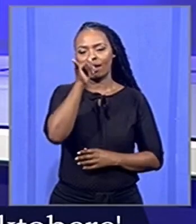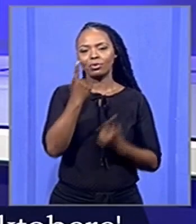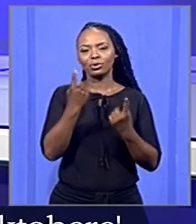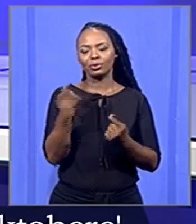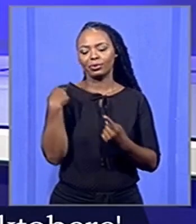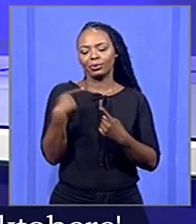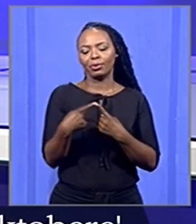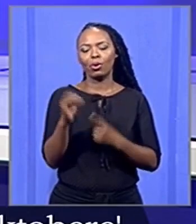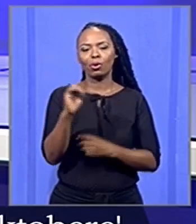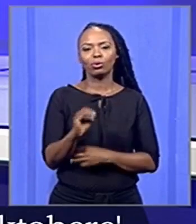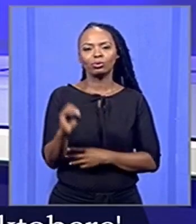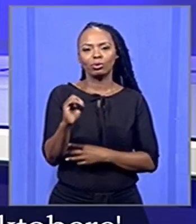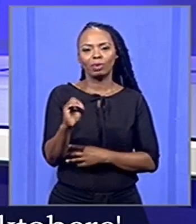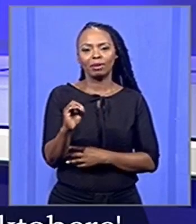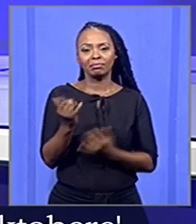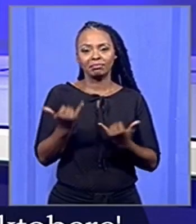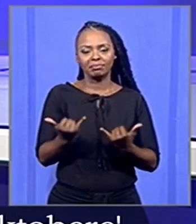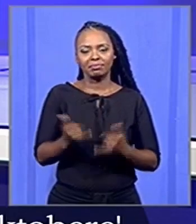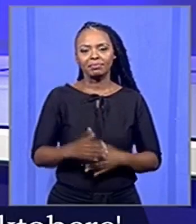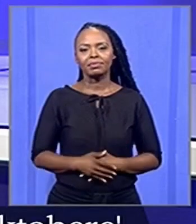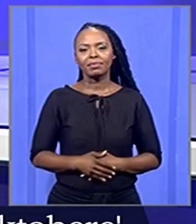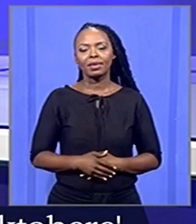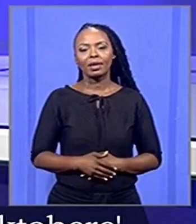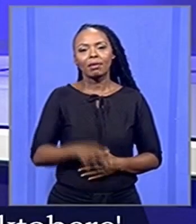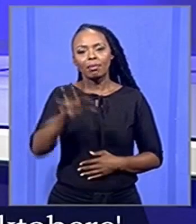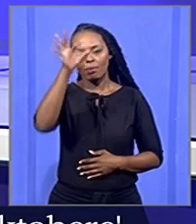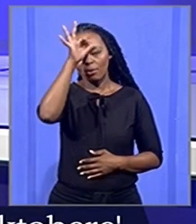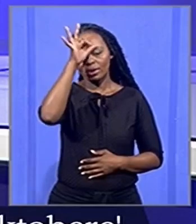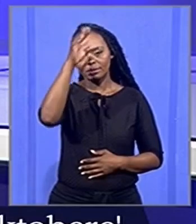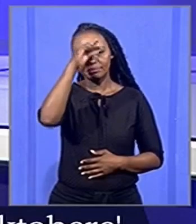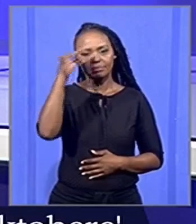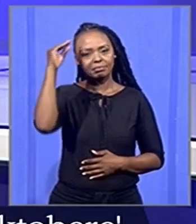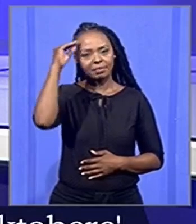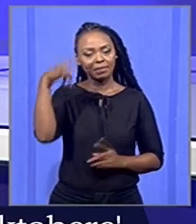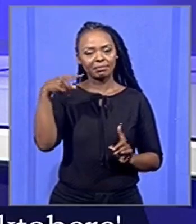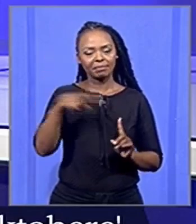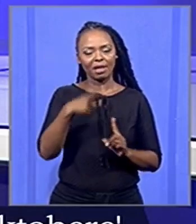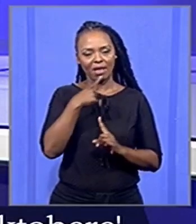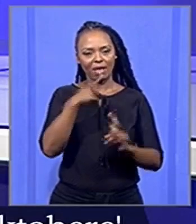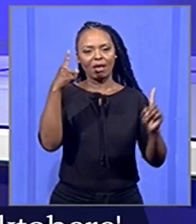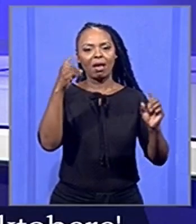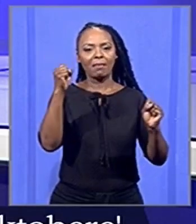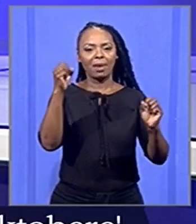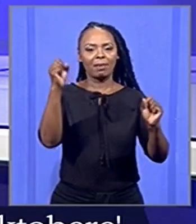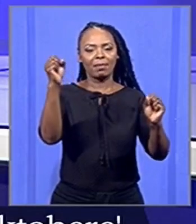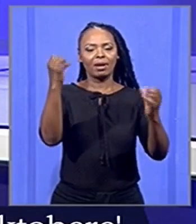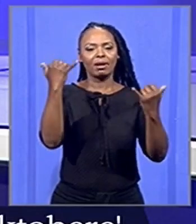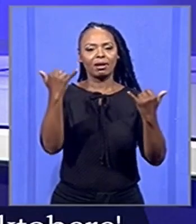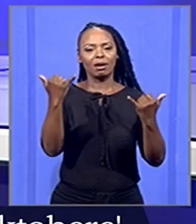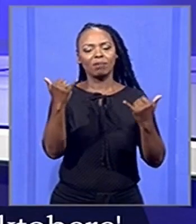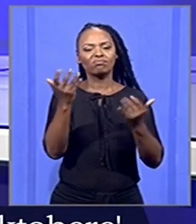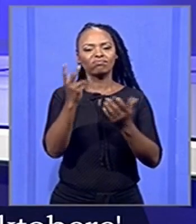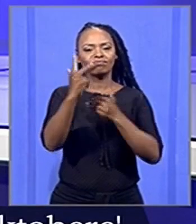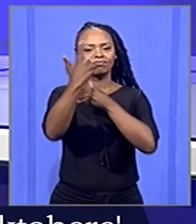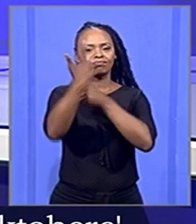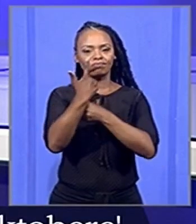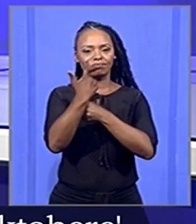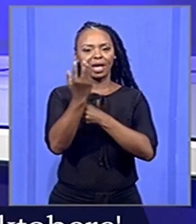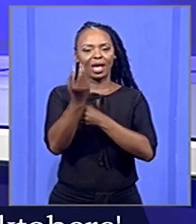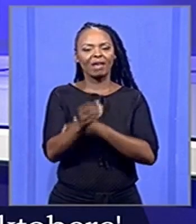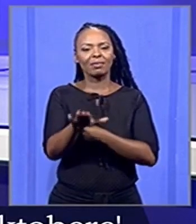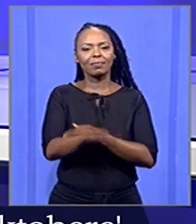kgweding ya Oktoboro. Se ke go ya ka tona ya maphodisa Peggy Cele nakong eo a bego a boledišana le babega ditaba